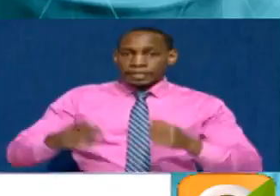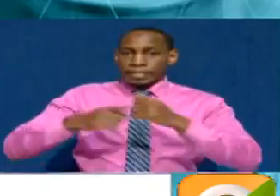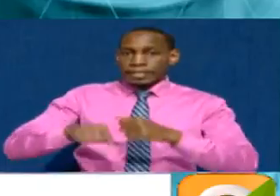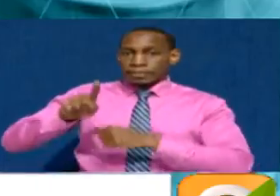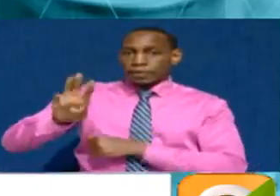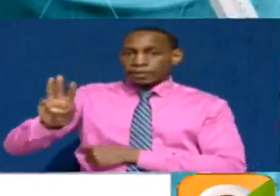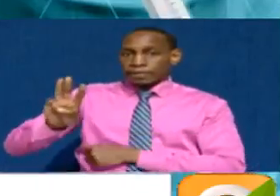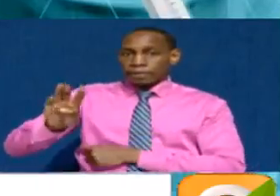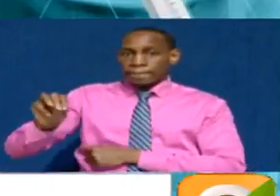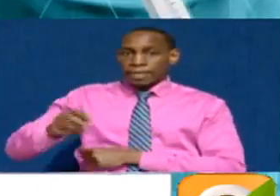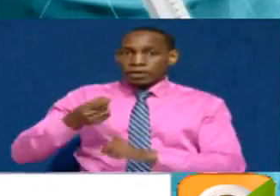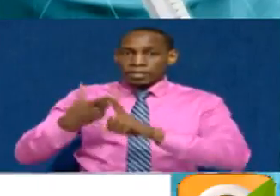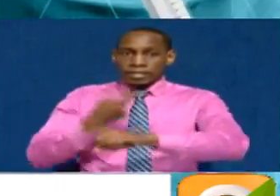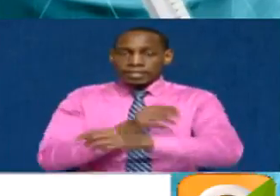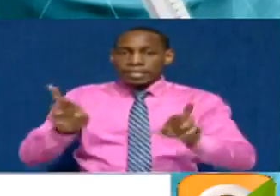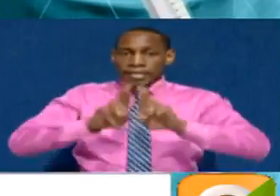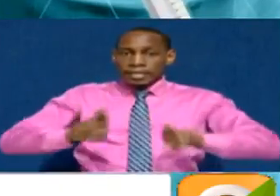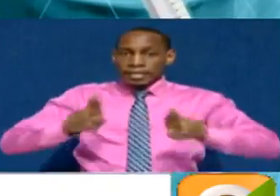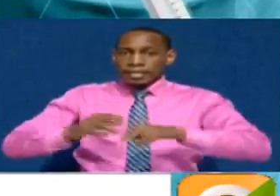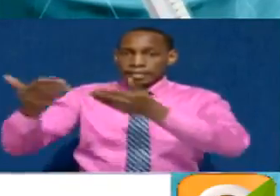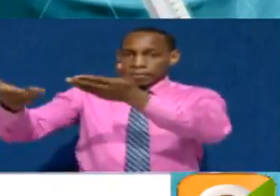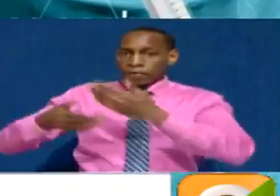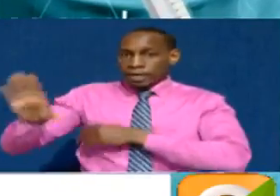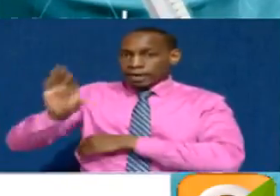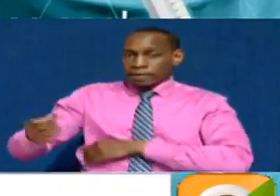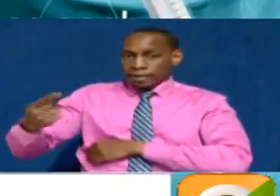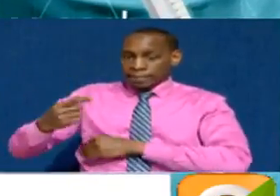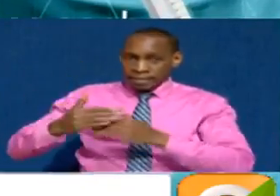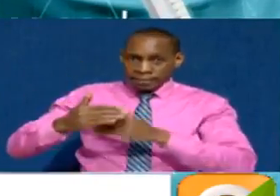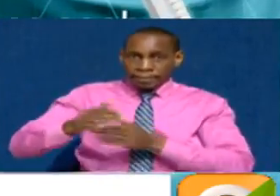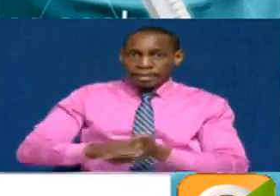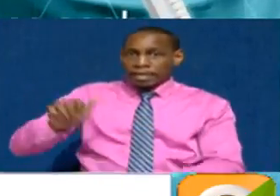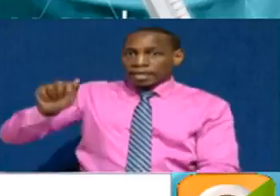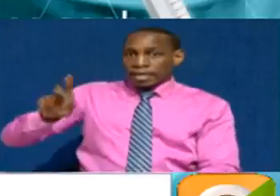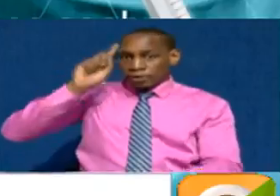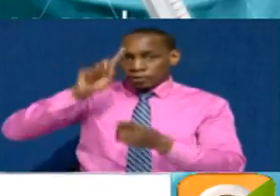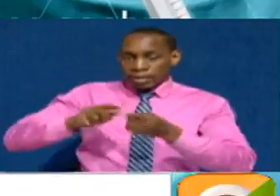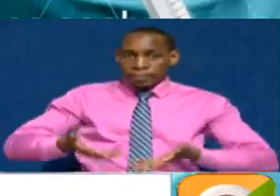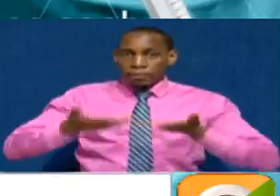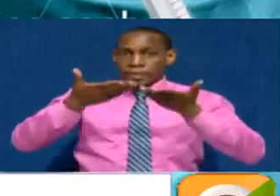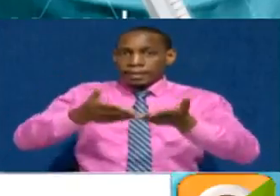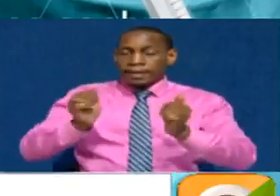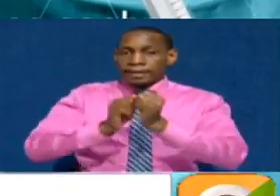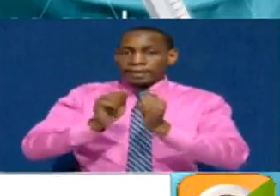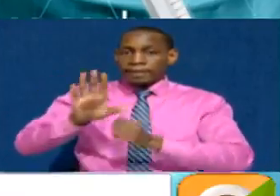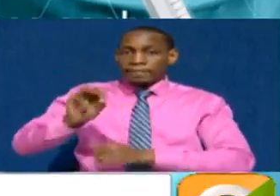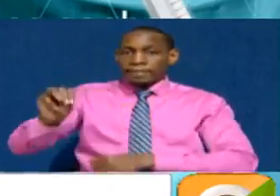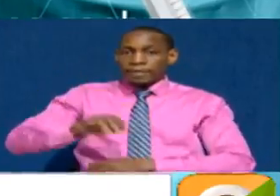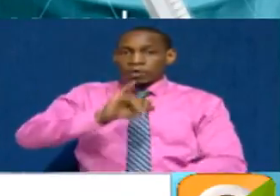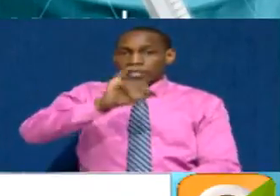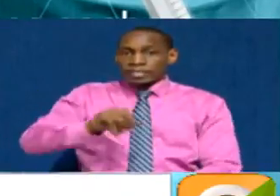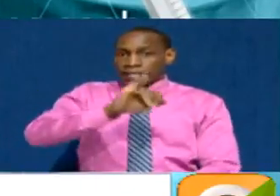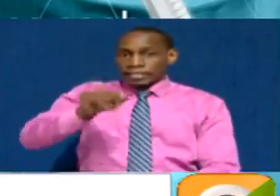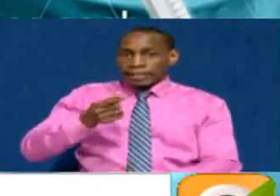6.4 million doses are set to be shipped across Africa this month, with the AU targeting to deliver 50 million Johnson &